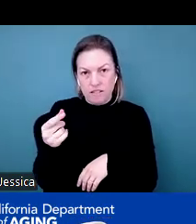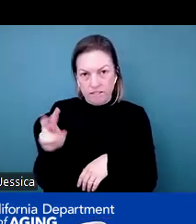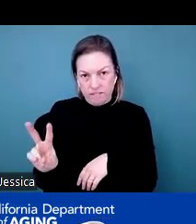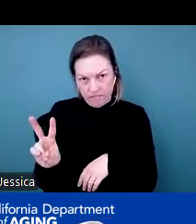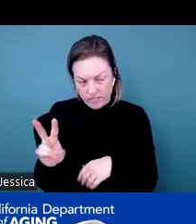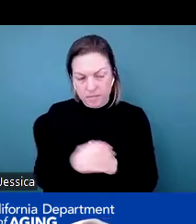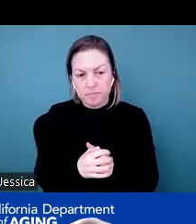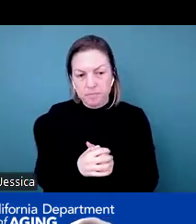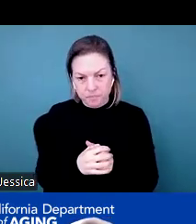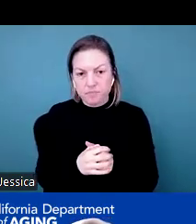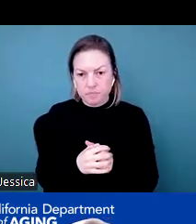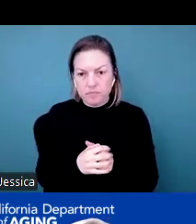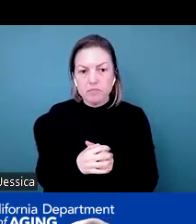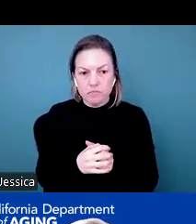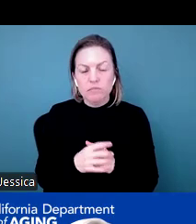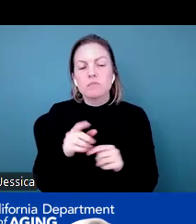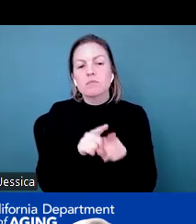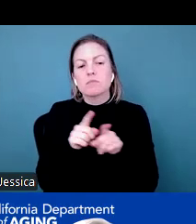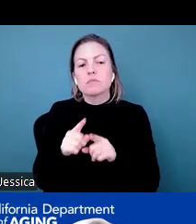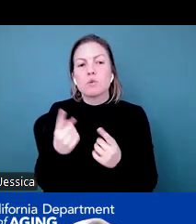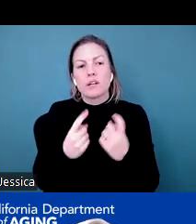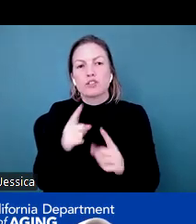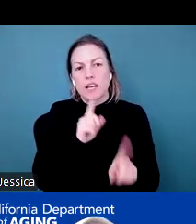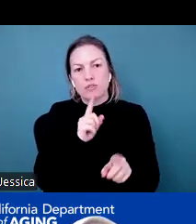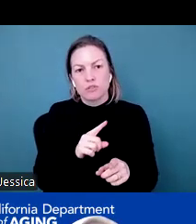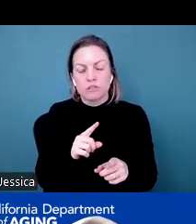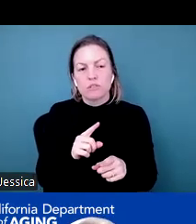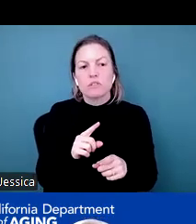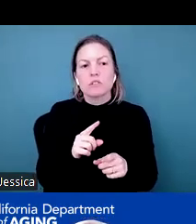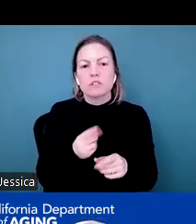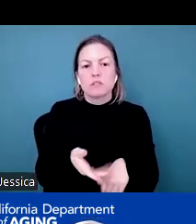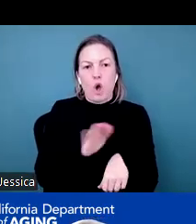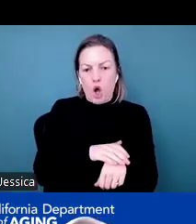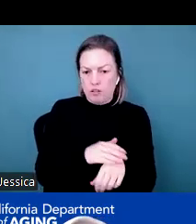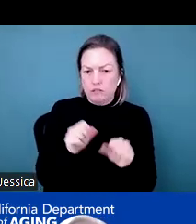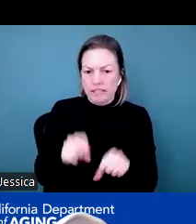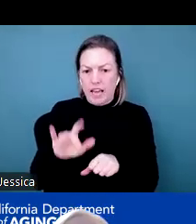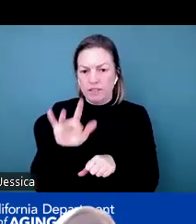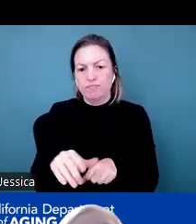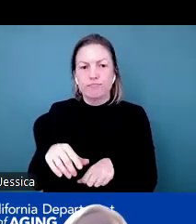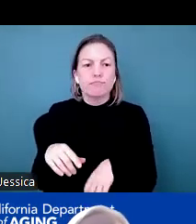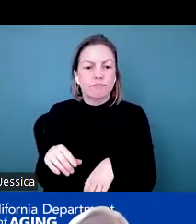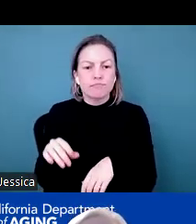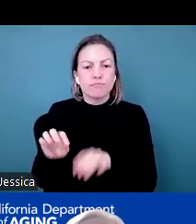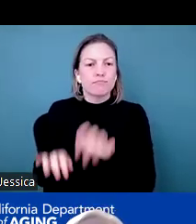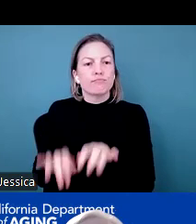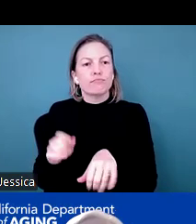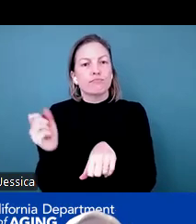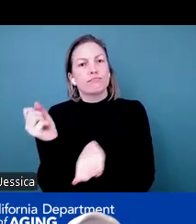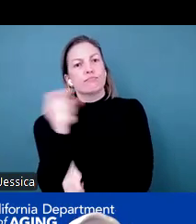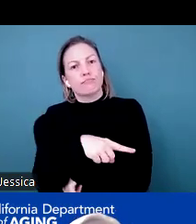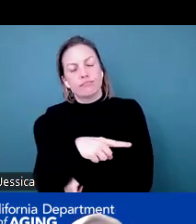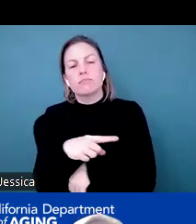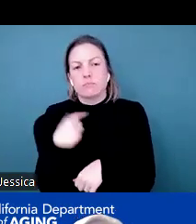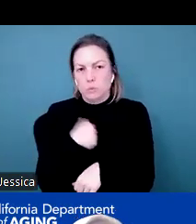@aging.ca.gov. Also, the question and answer feature is enabled, so if you need to put a question in there, we will endeavor